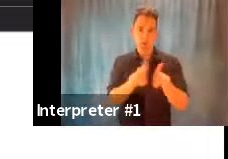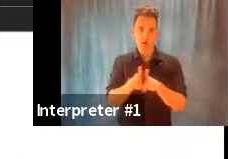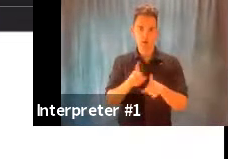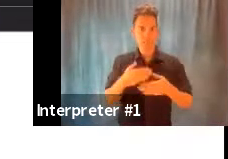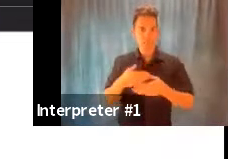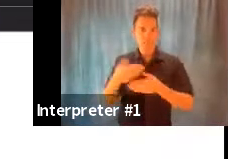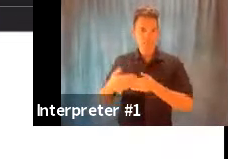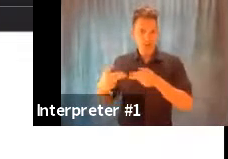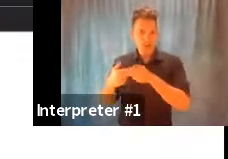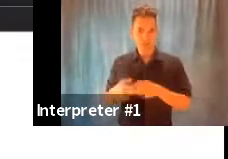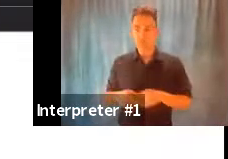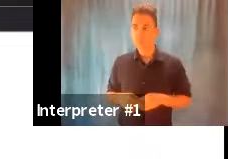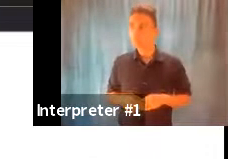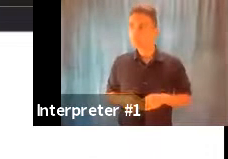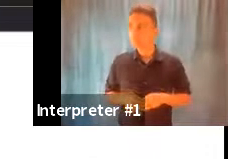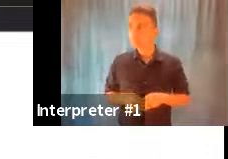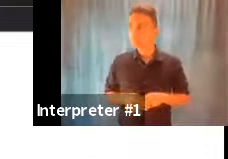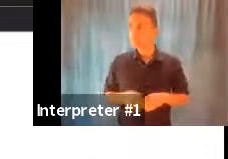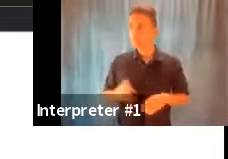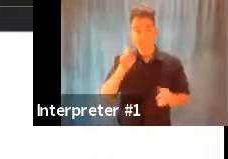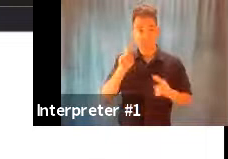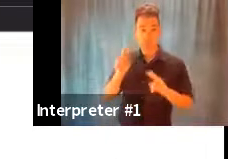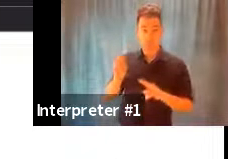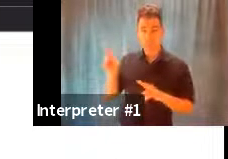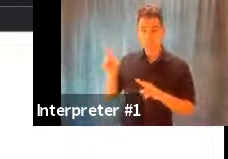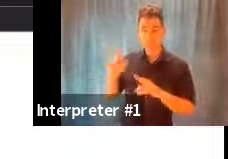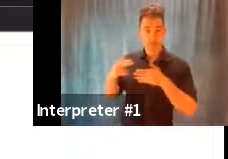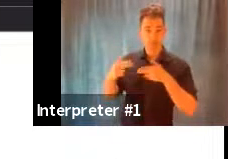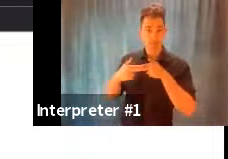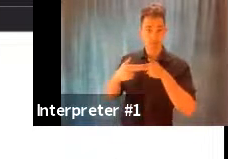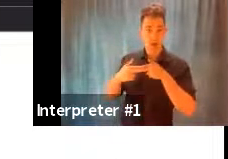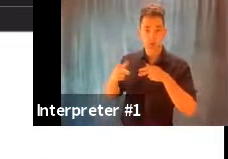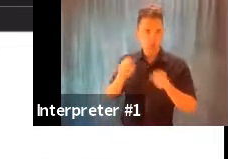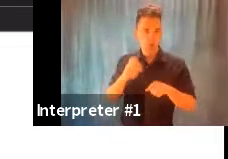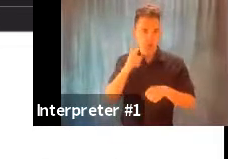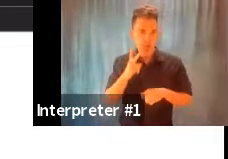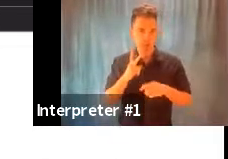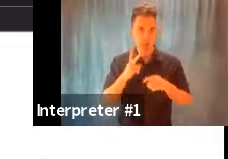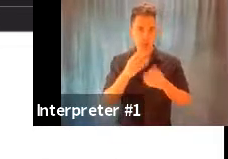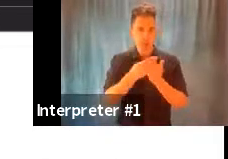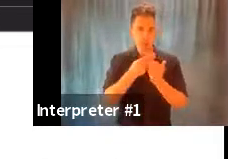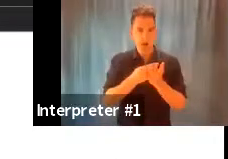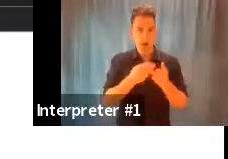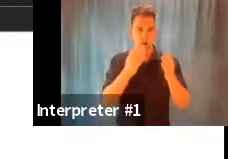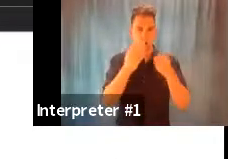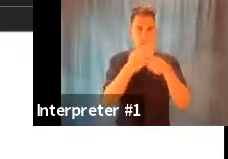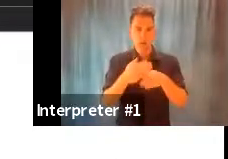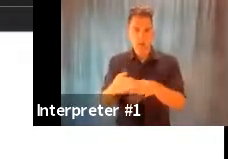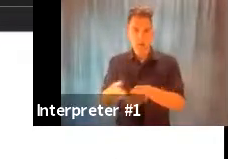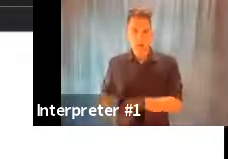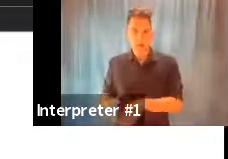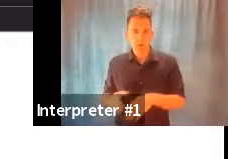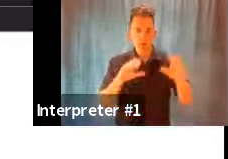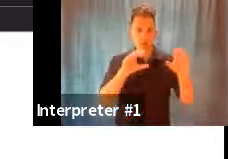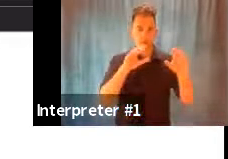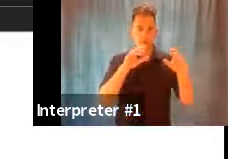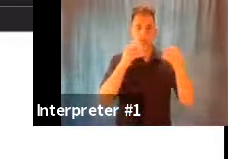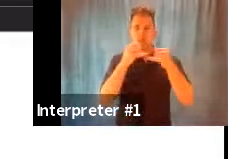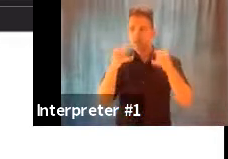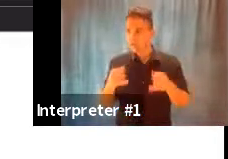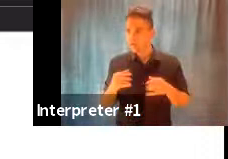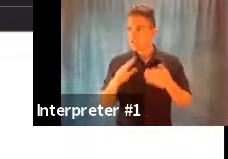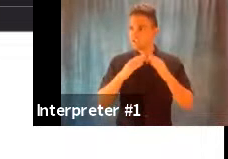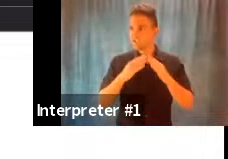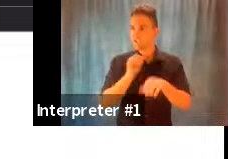So you can see on this slide the breakdown in each one of those funding categories, from the city worker unemployment